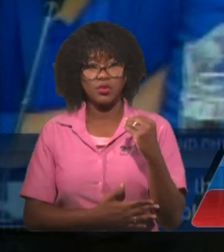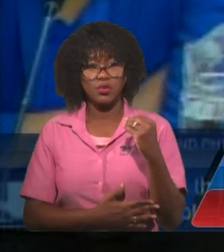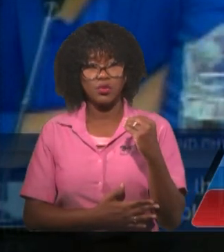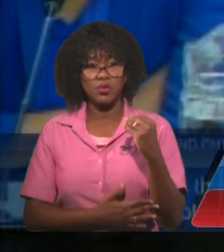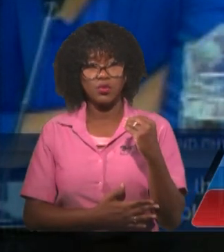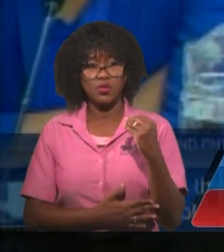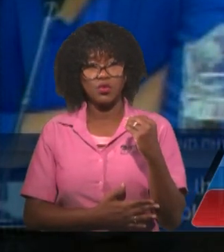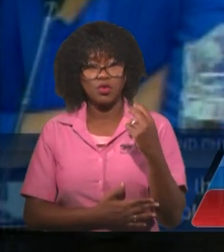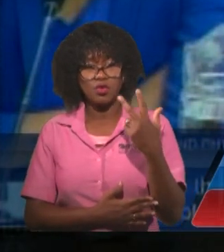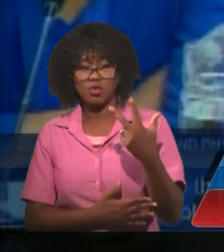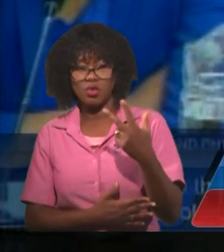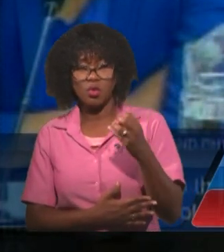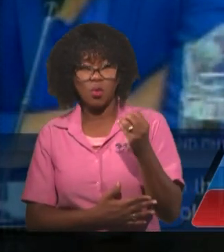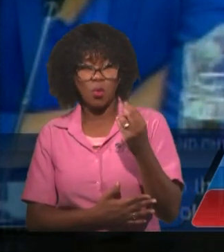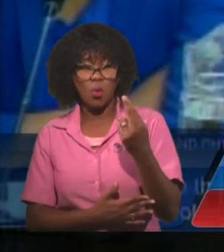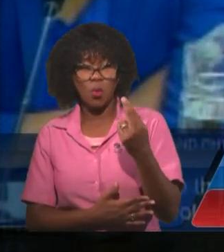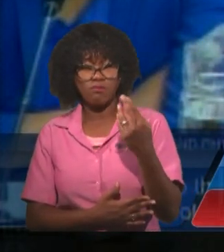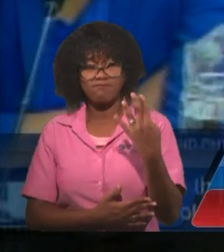four